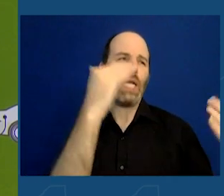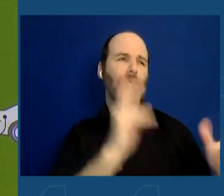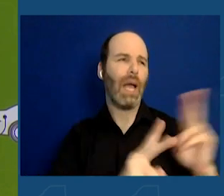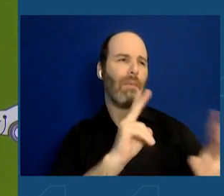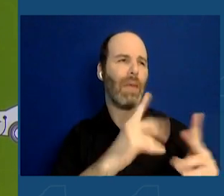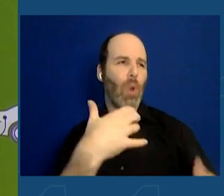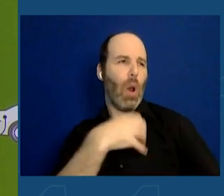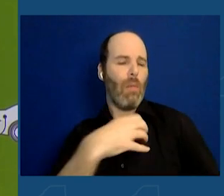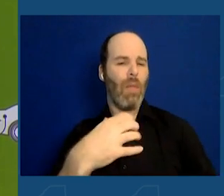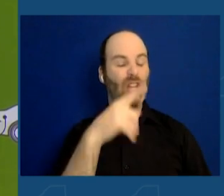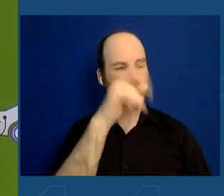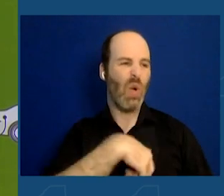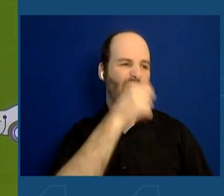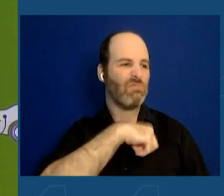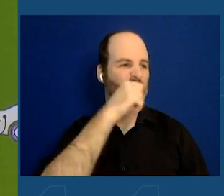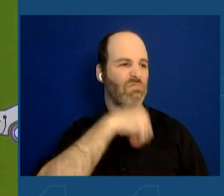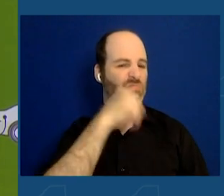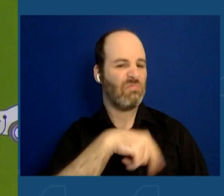to endure it.